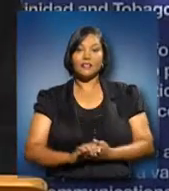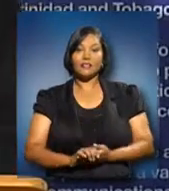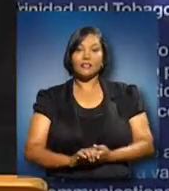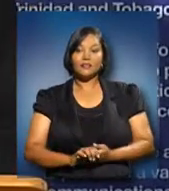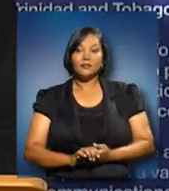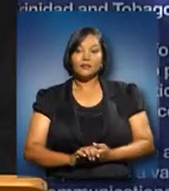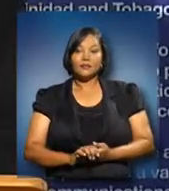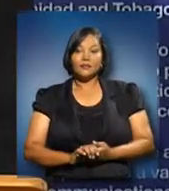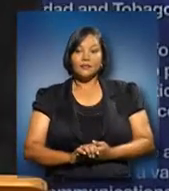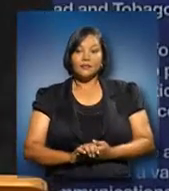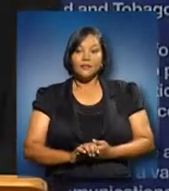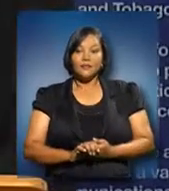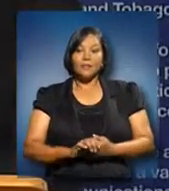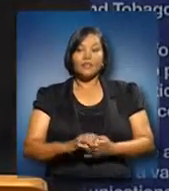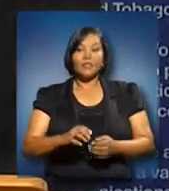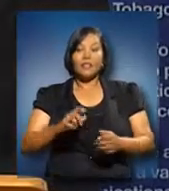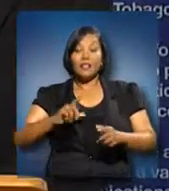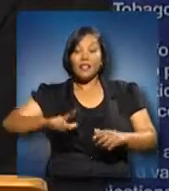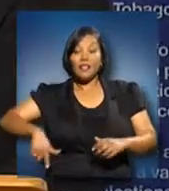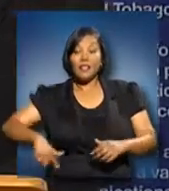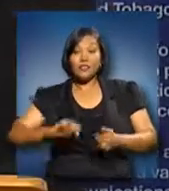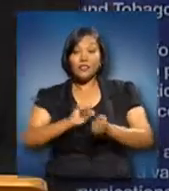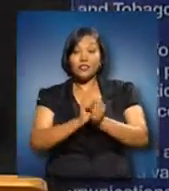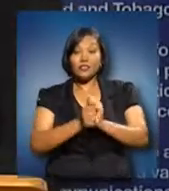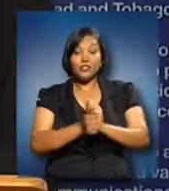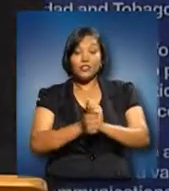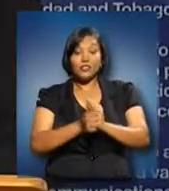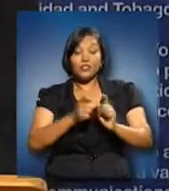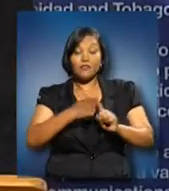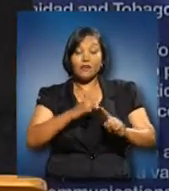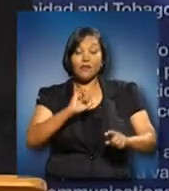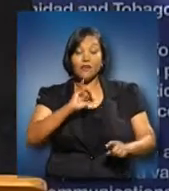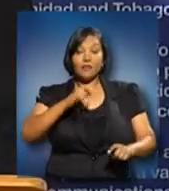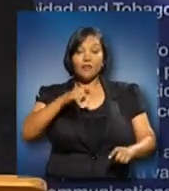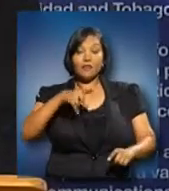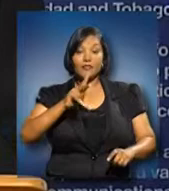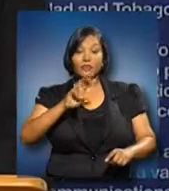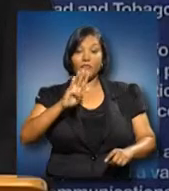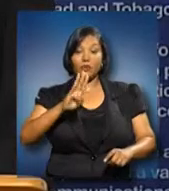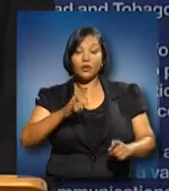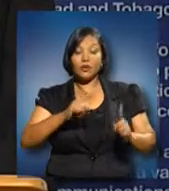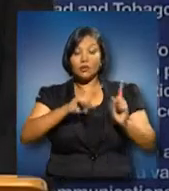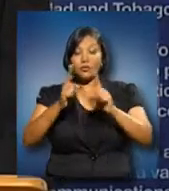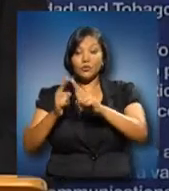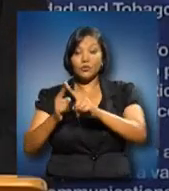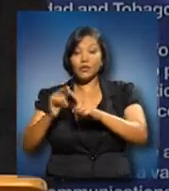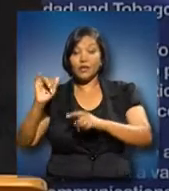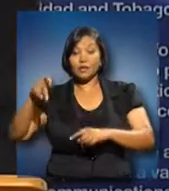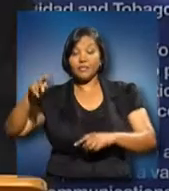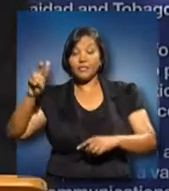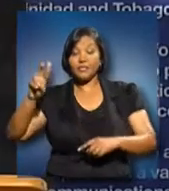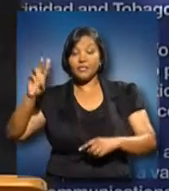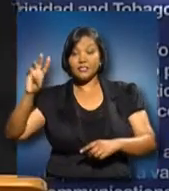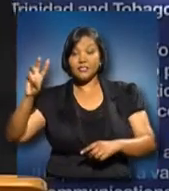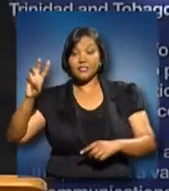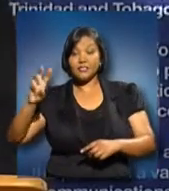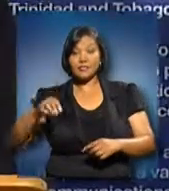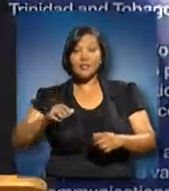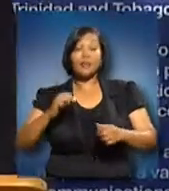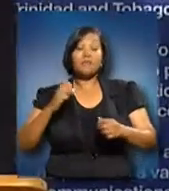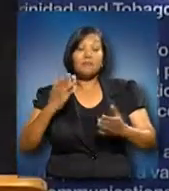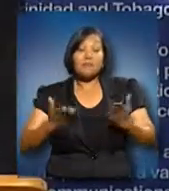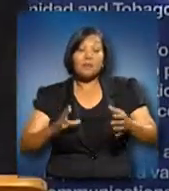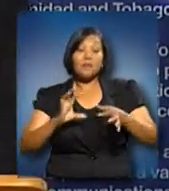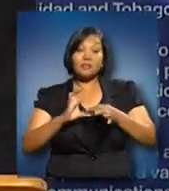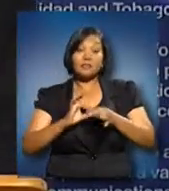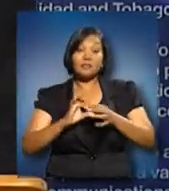world. Tardy migration from IPv4 to IPv6 has the potential to